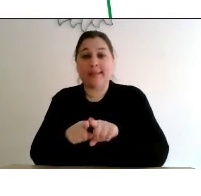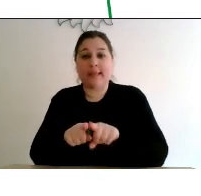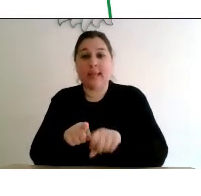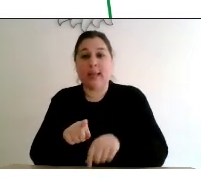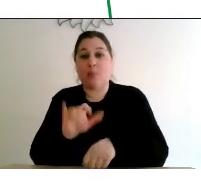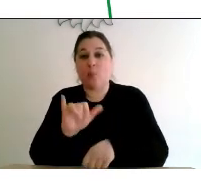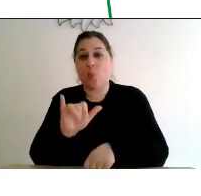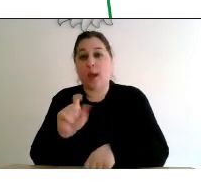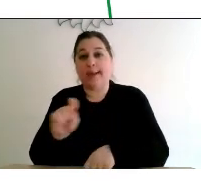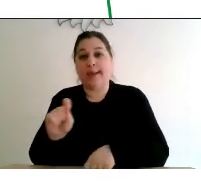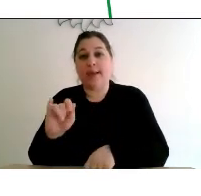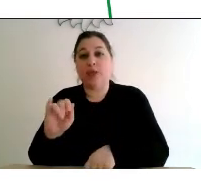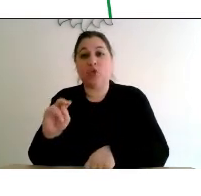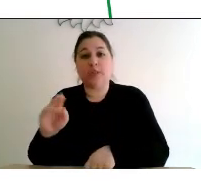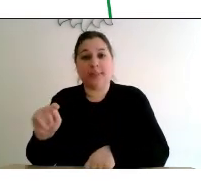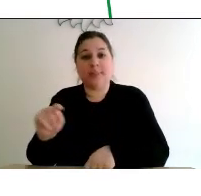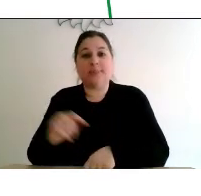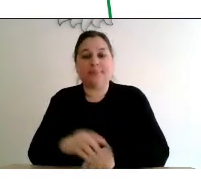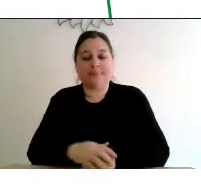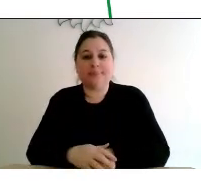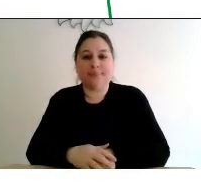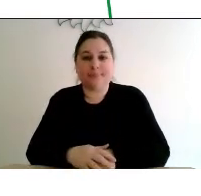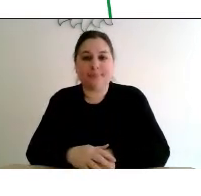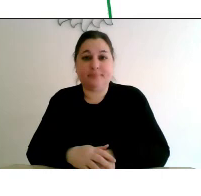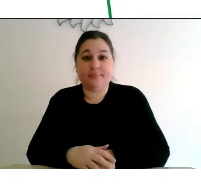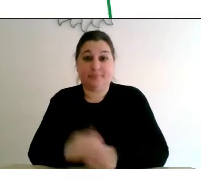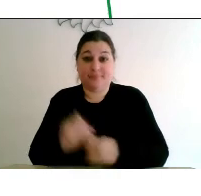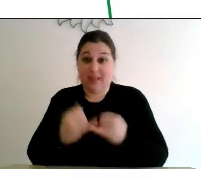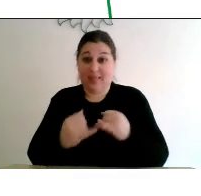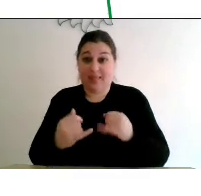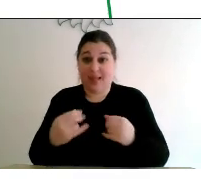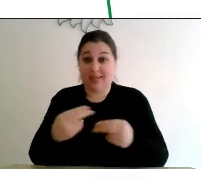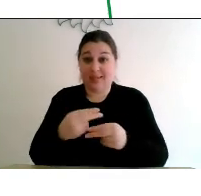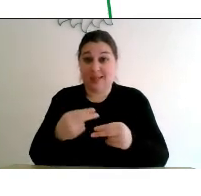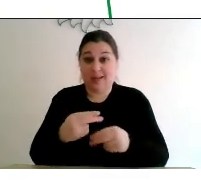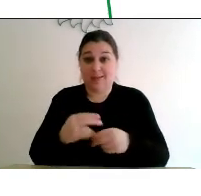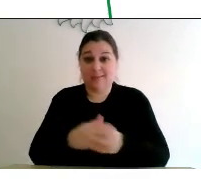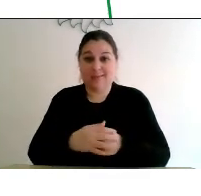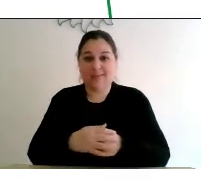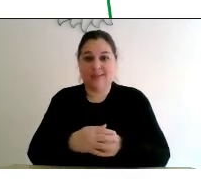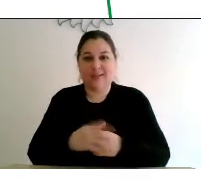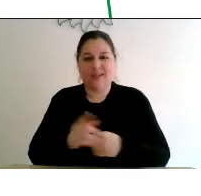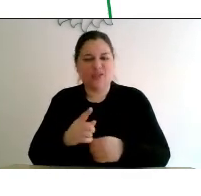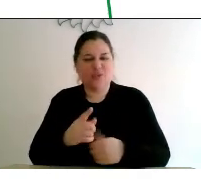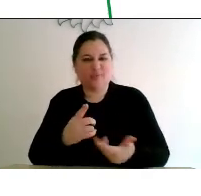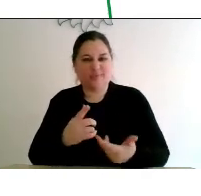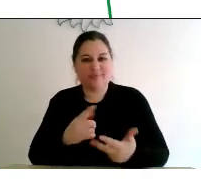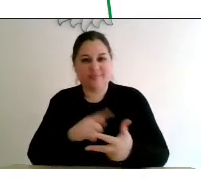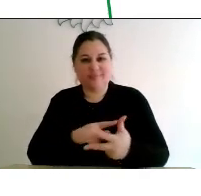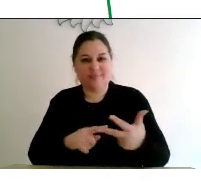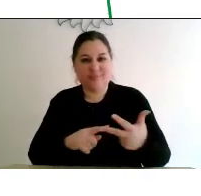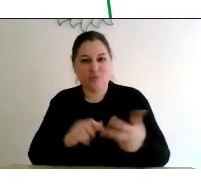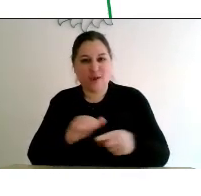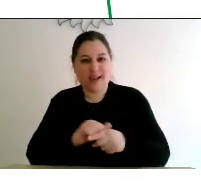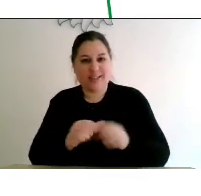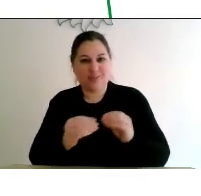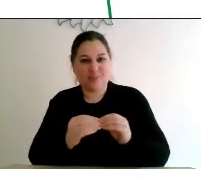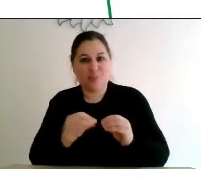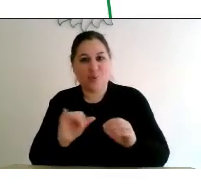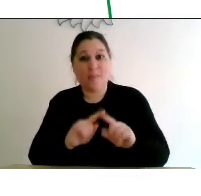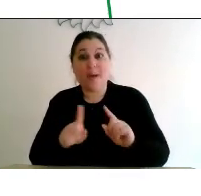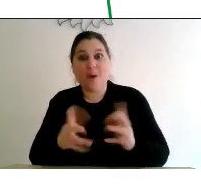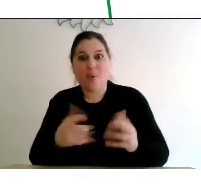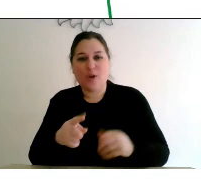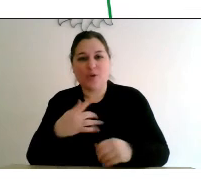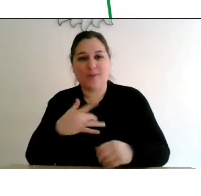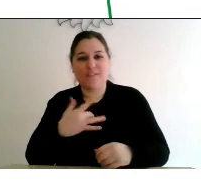All right, last slide. Last 3 problems. Treat it like a quiz. Okay, treat it like a